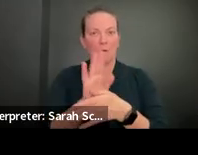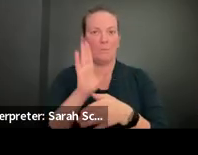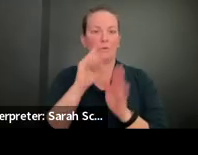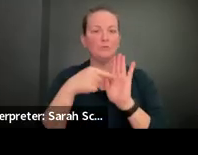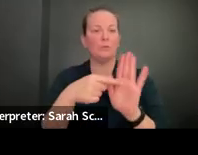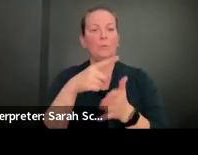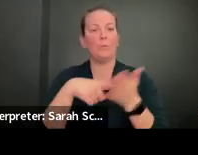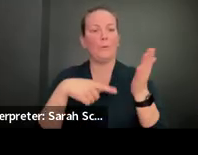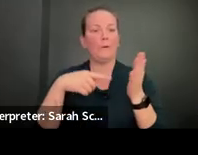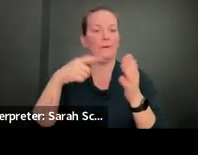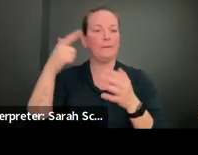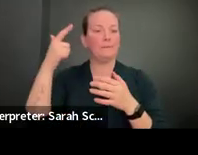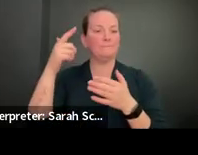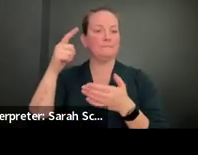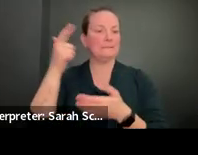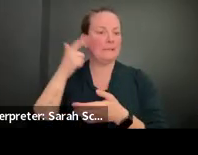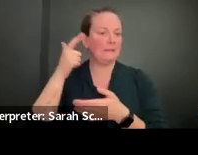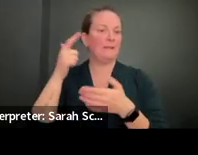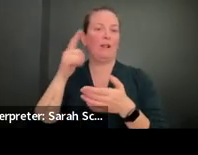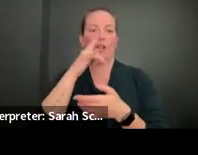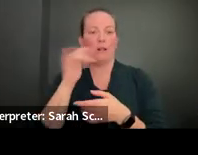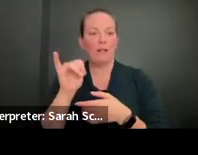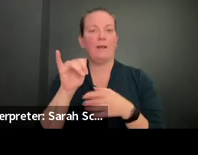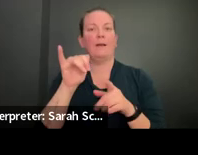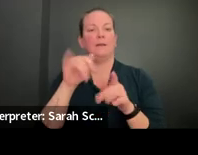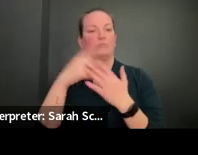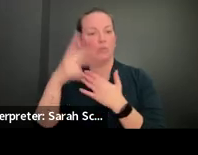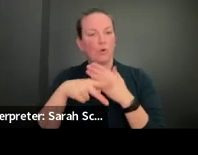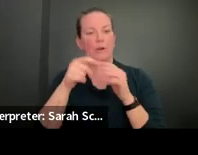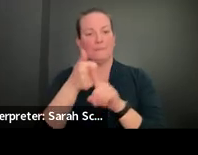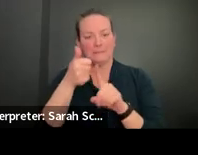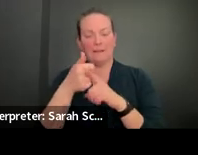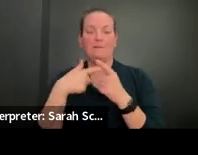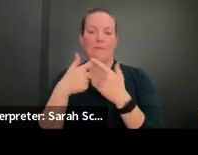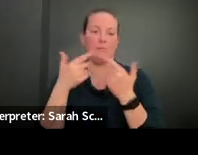what Siena is like and what the program has to offer. And then we'll continue.